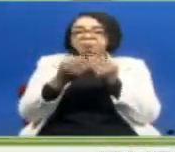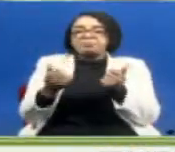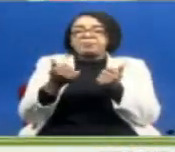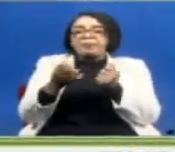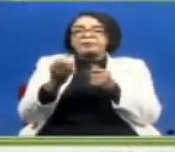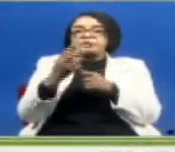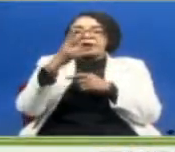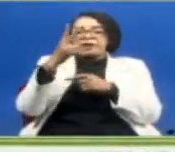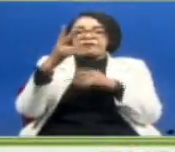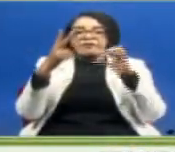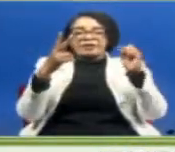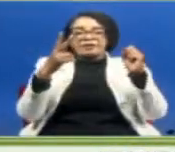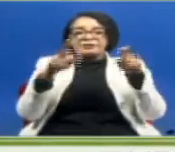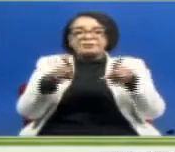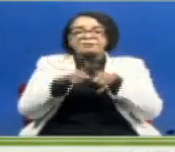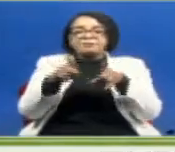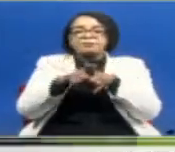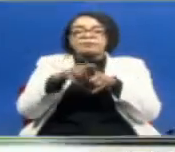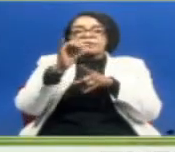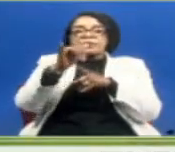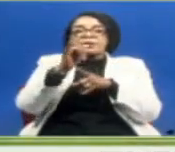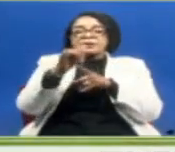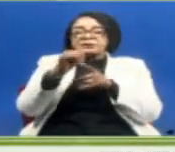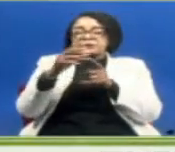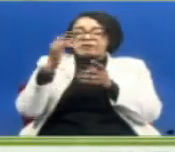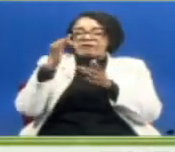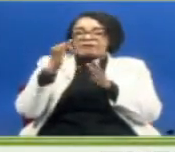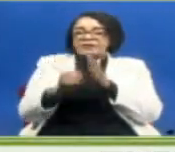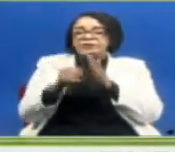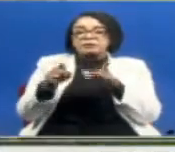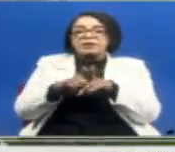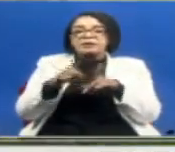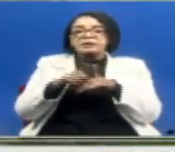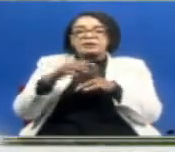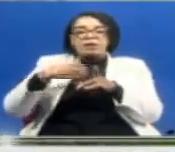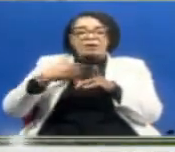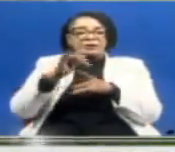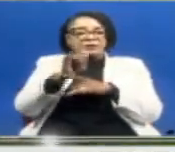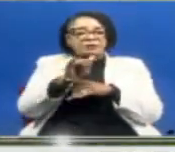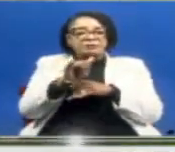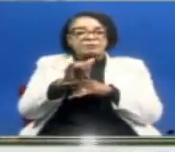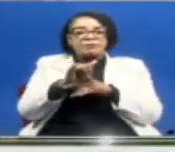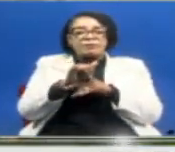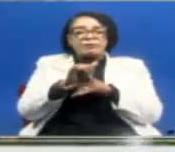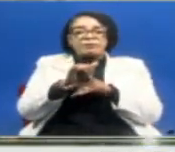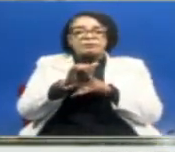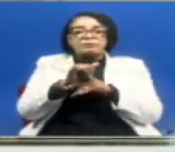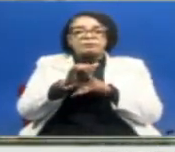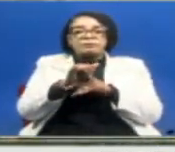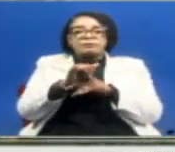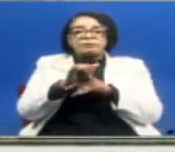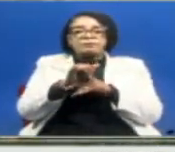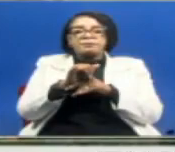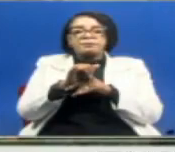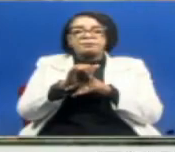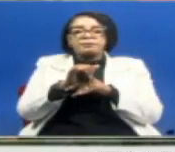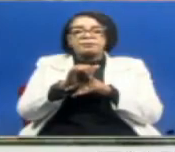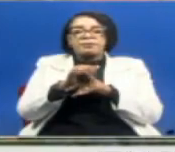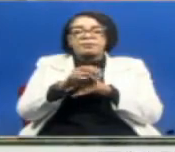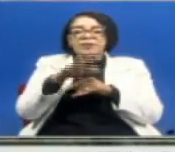12-5, but the tables turned in the final as they lost 15-12. It's disappointing